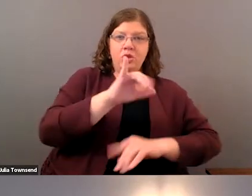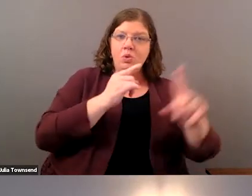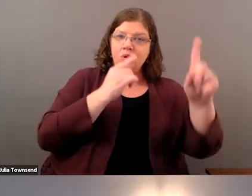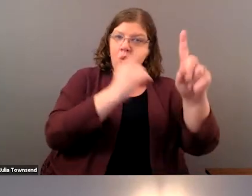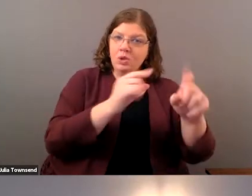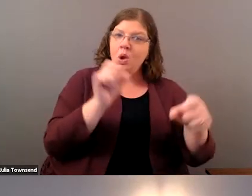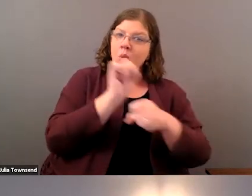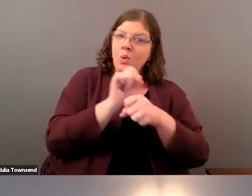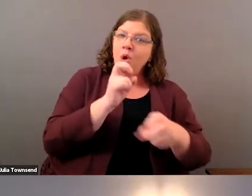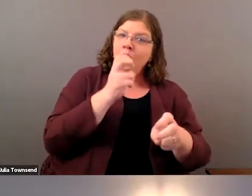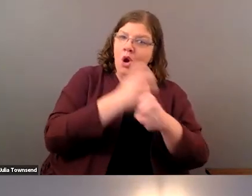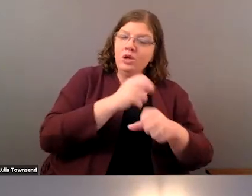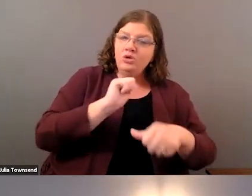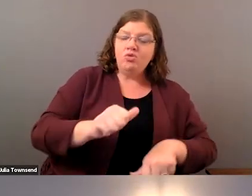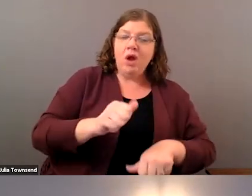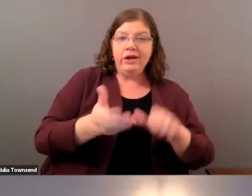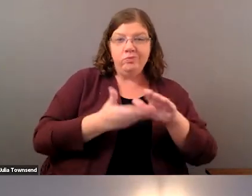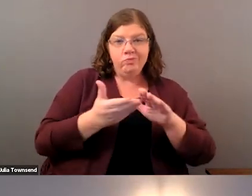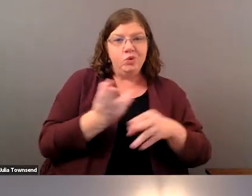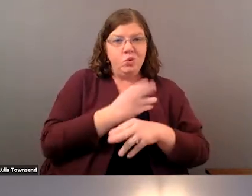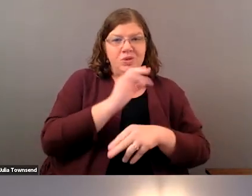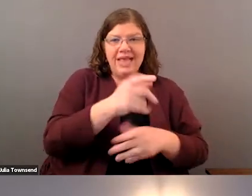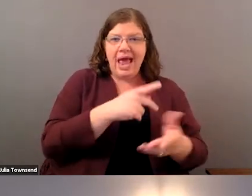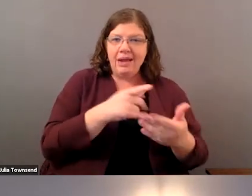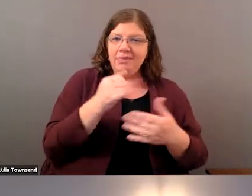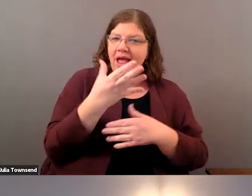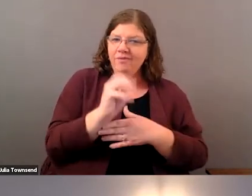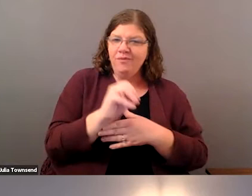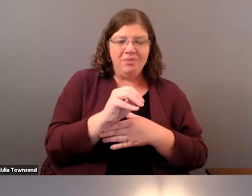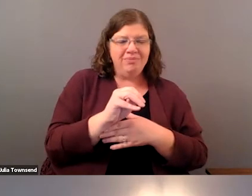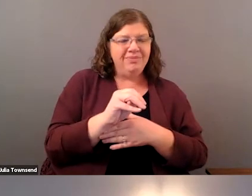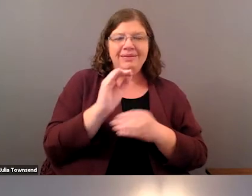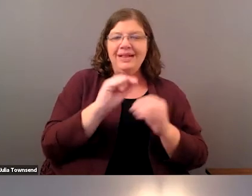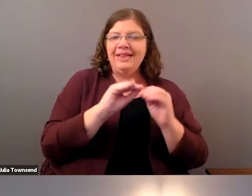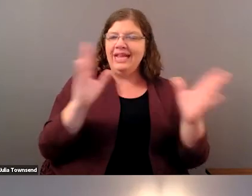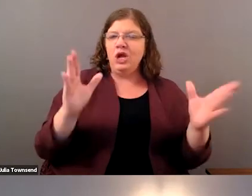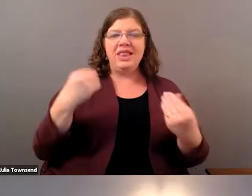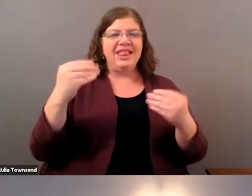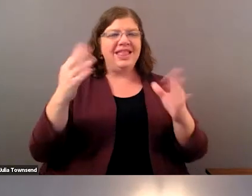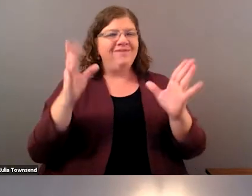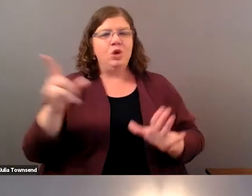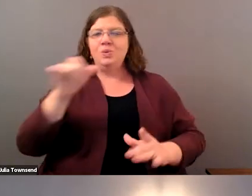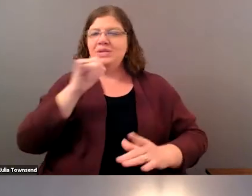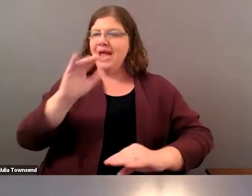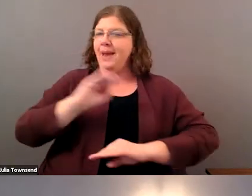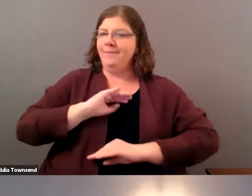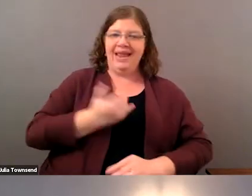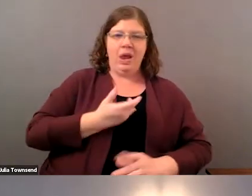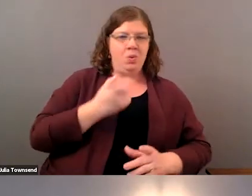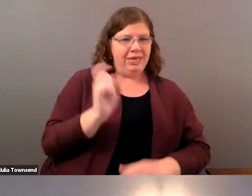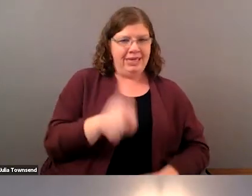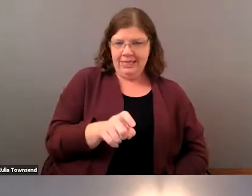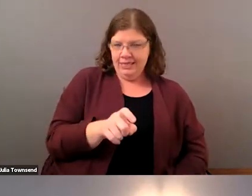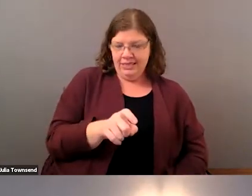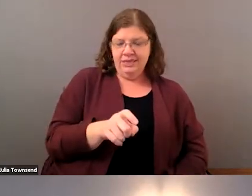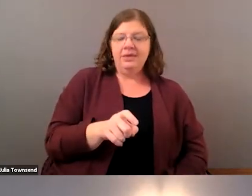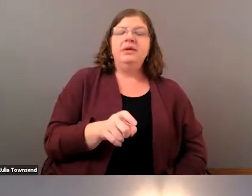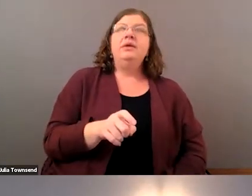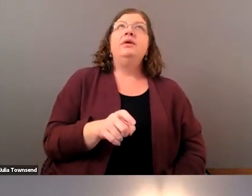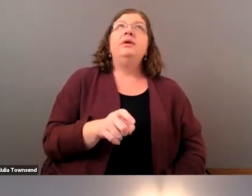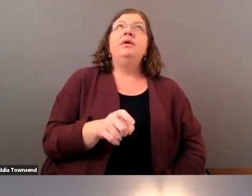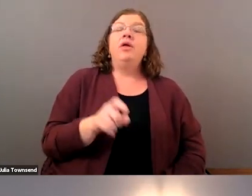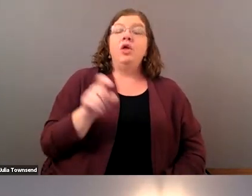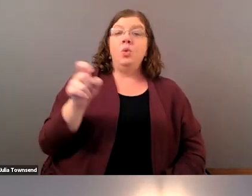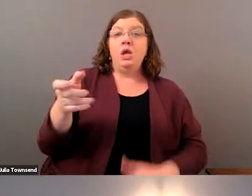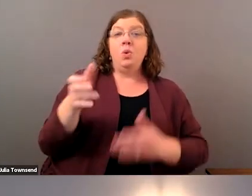to try and implement that platform this year, but it became clear that the vendor was not going to meet our needs. The vendor we requested, and the